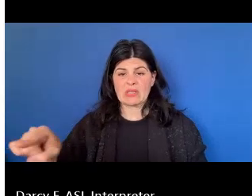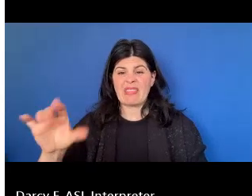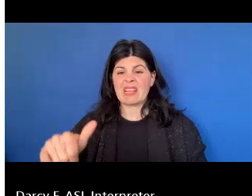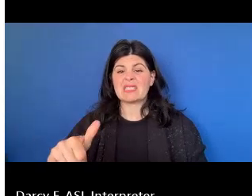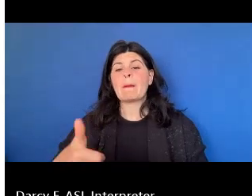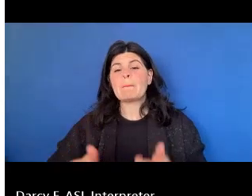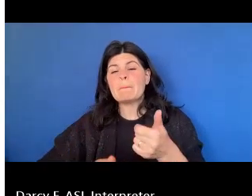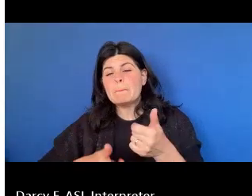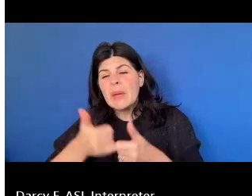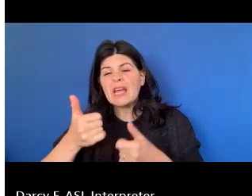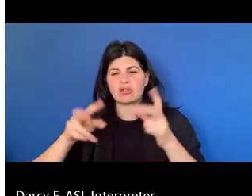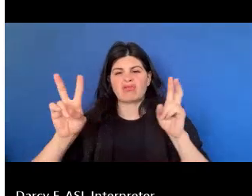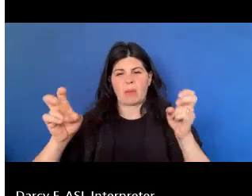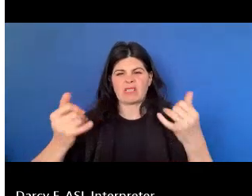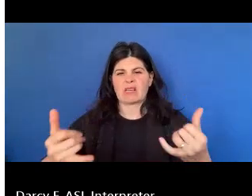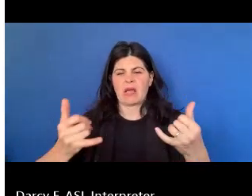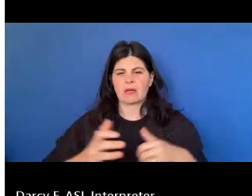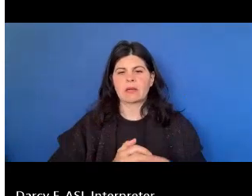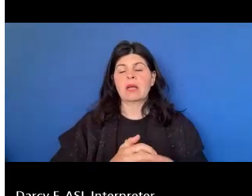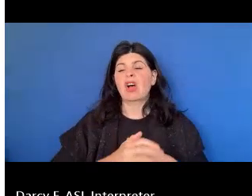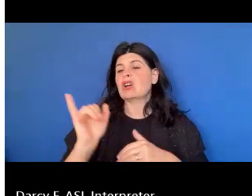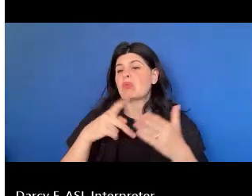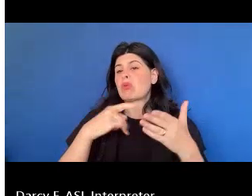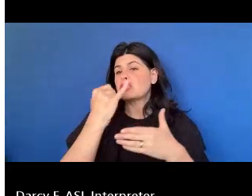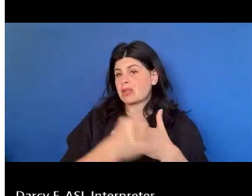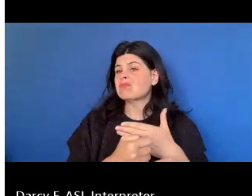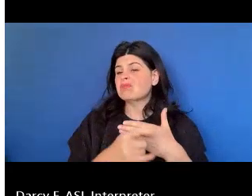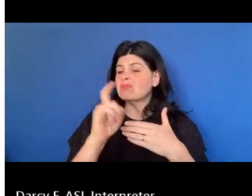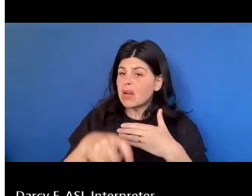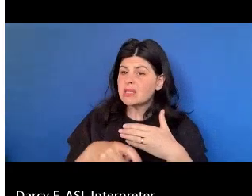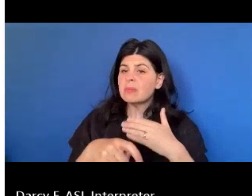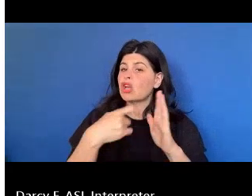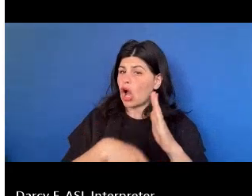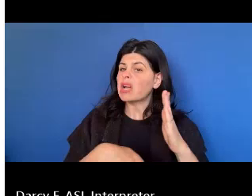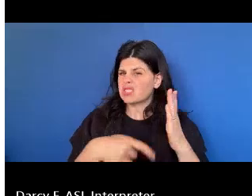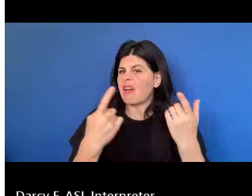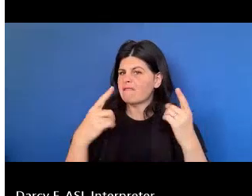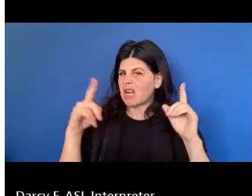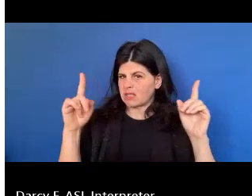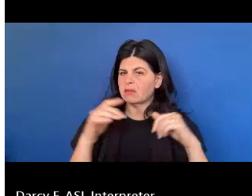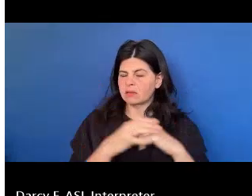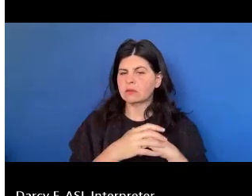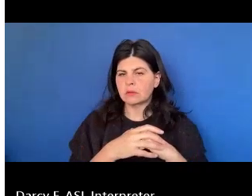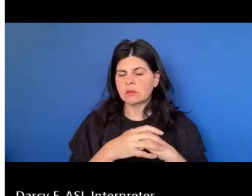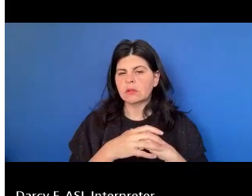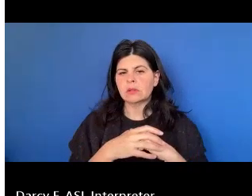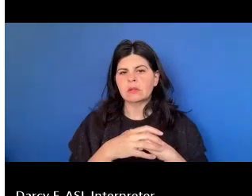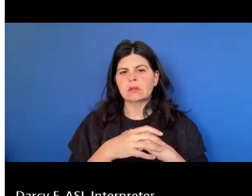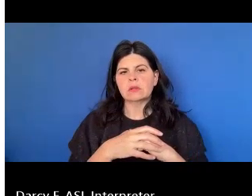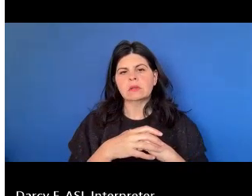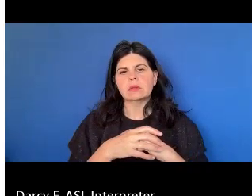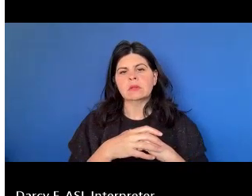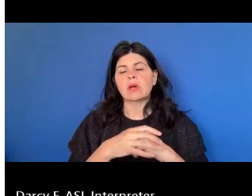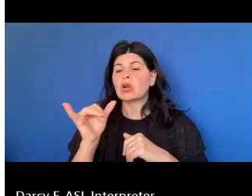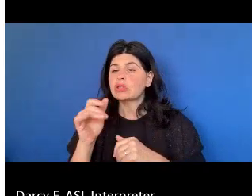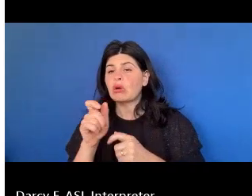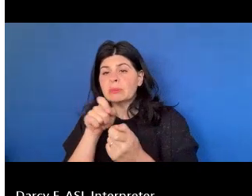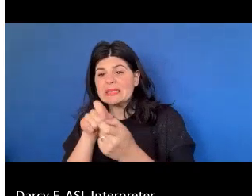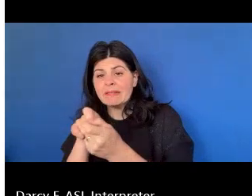Projects must be cost effective. And additionally, the specifics relating to how we will provide